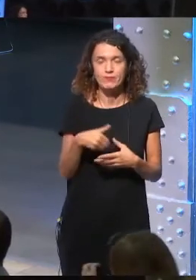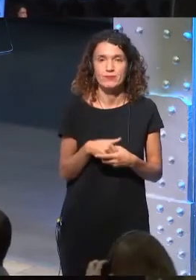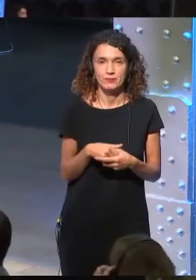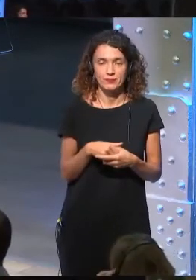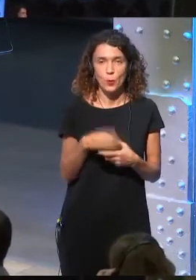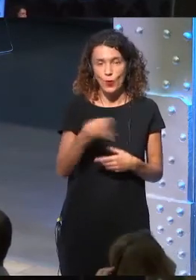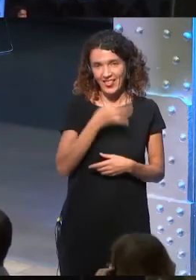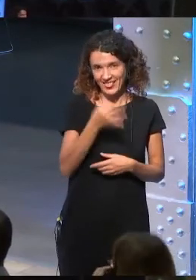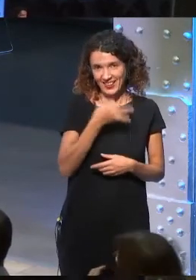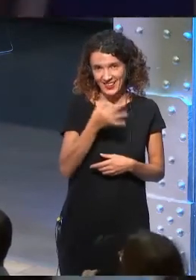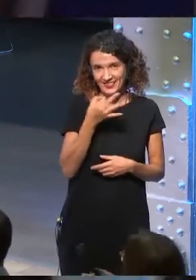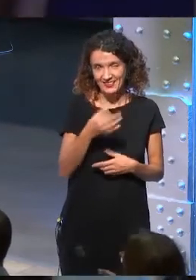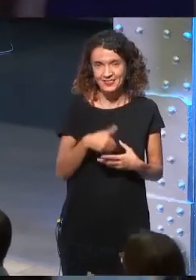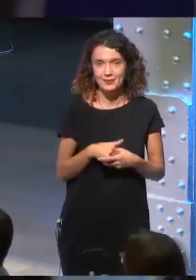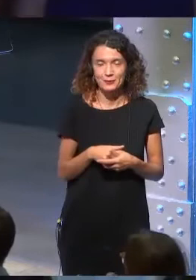Buenas tardes.